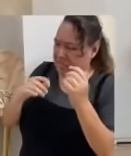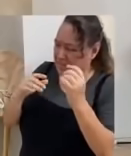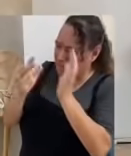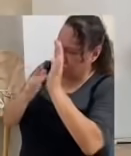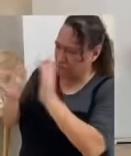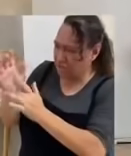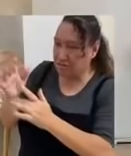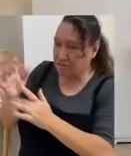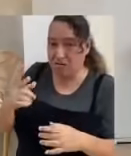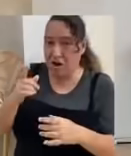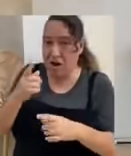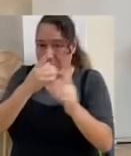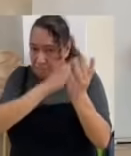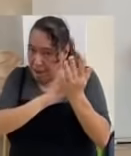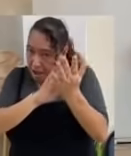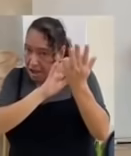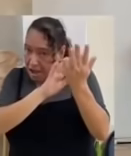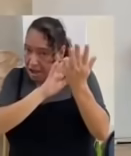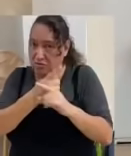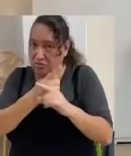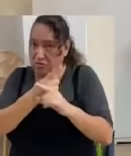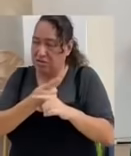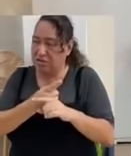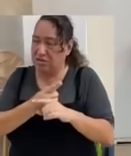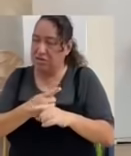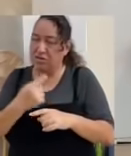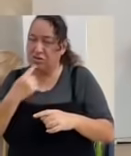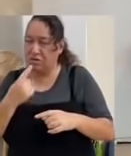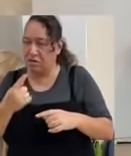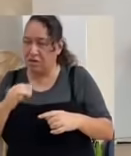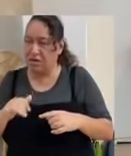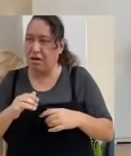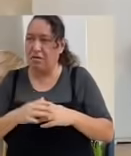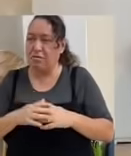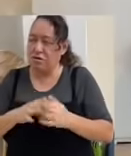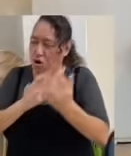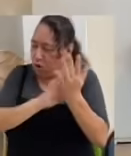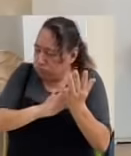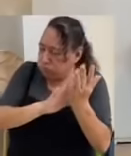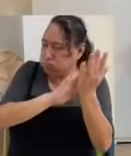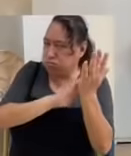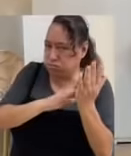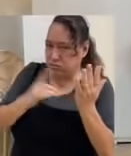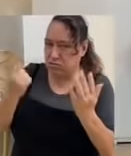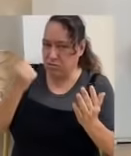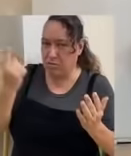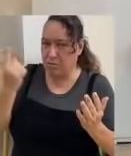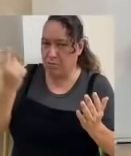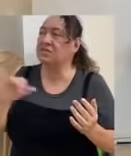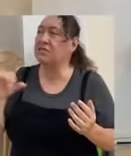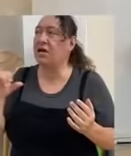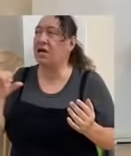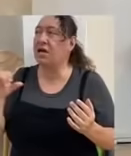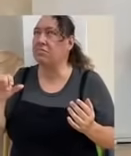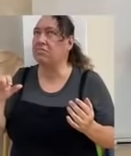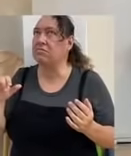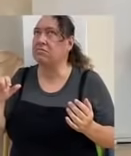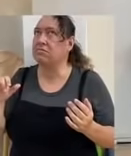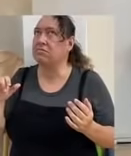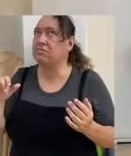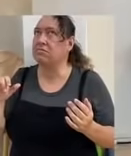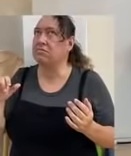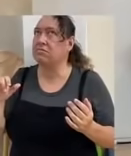You know, praise, the fathers of the desert would say that to praise somebody is like acting like the